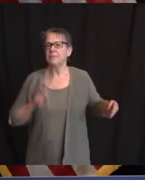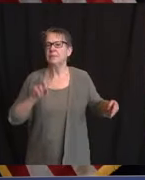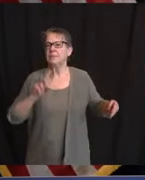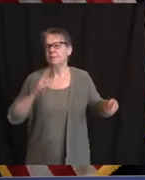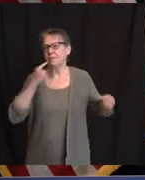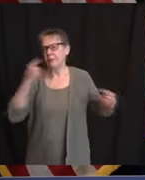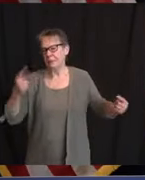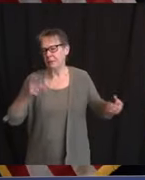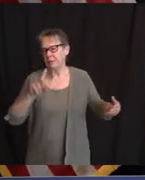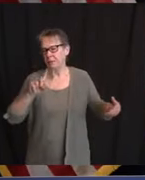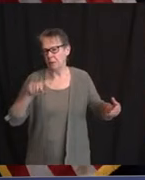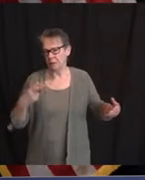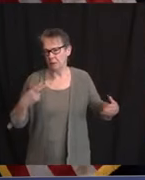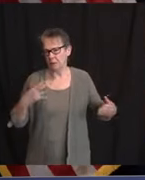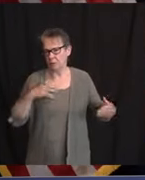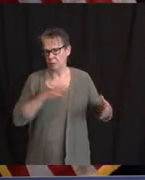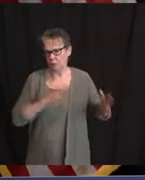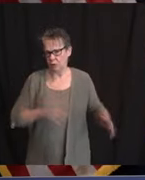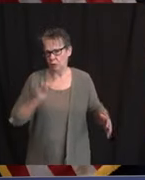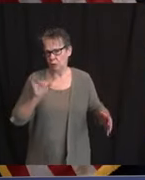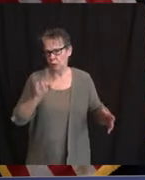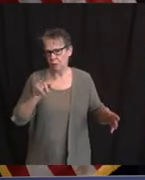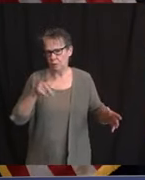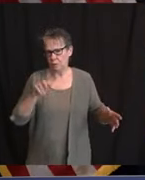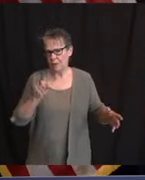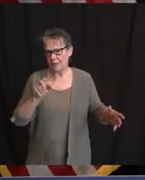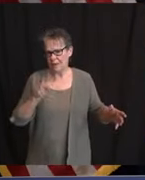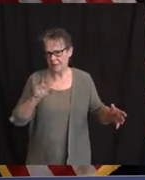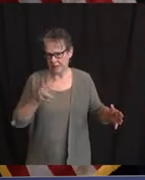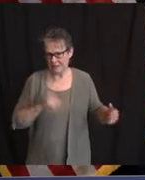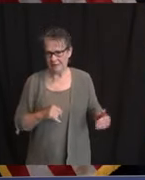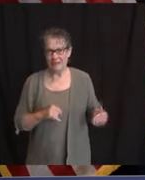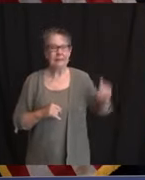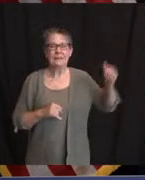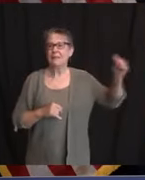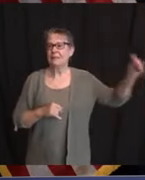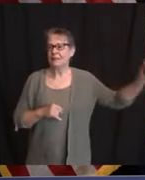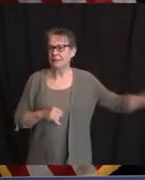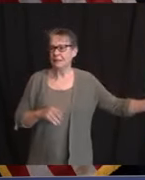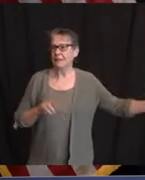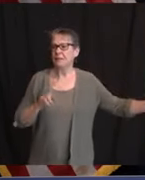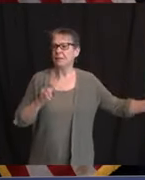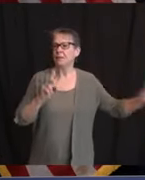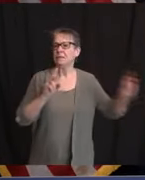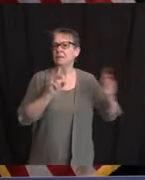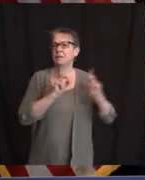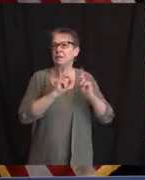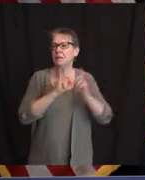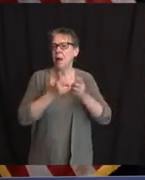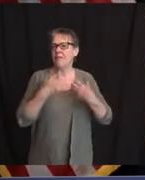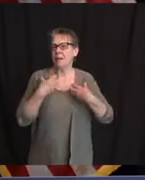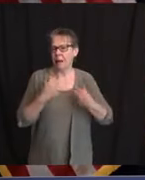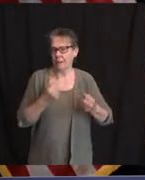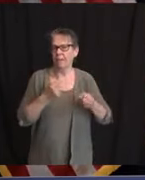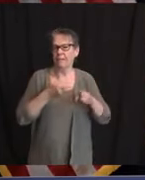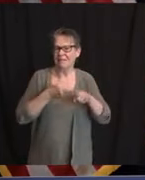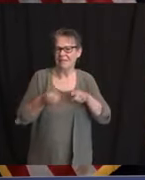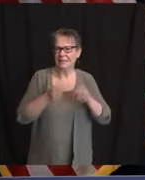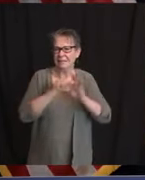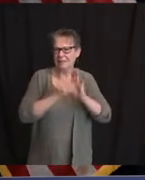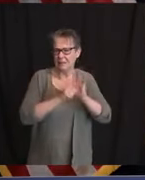right, another guy who is familiar to so many of you from the Department of Health's Communicable Disease Service, its medical director, Dr. Ed Lifshitz. Judy and Ed,